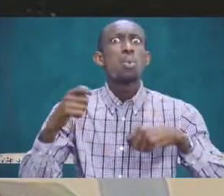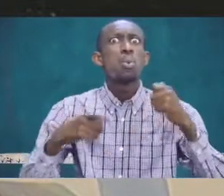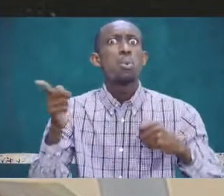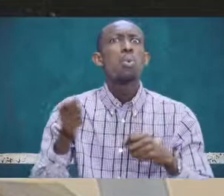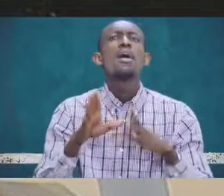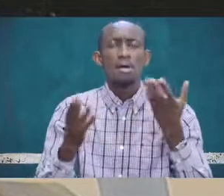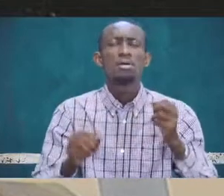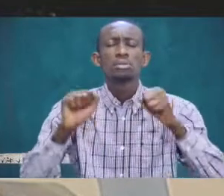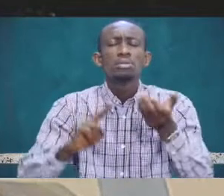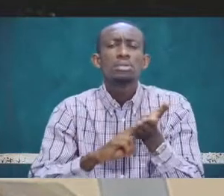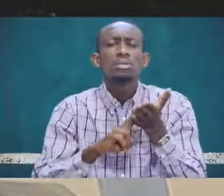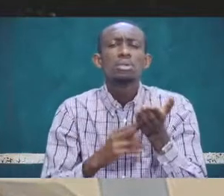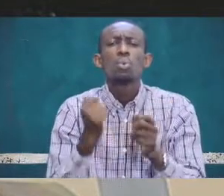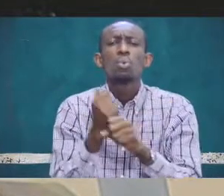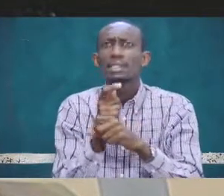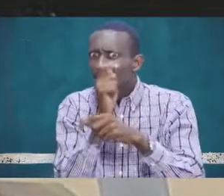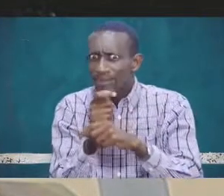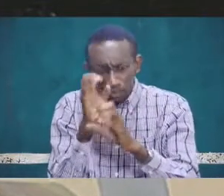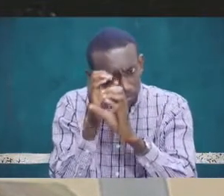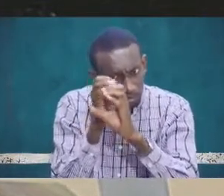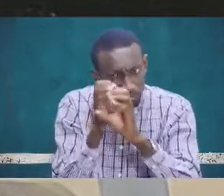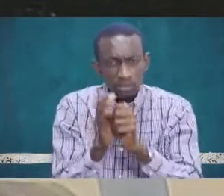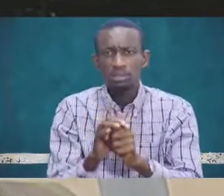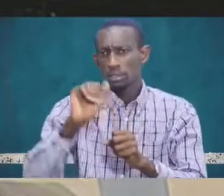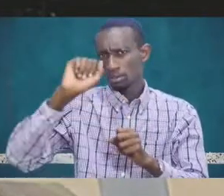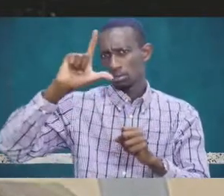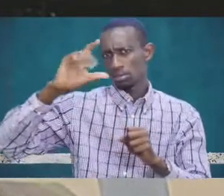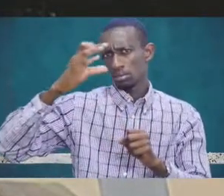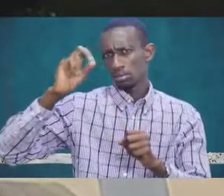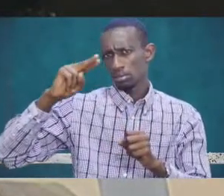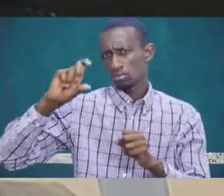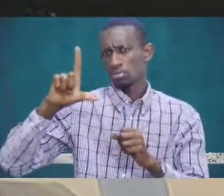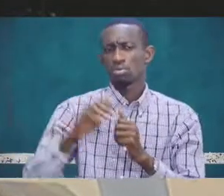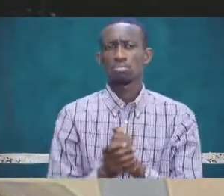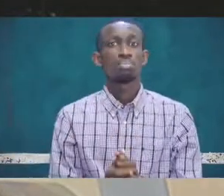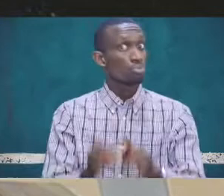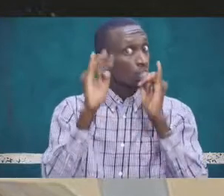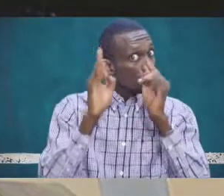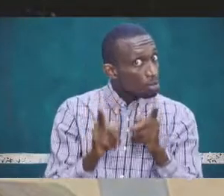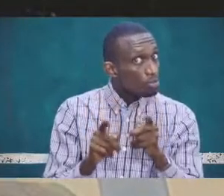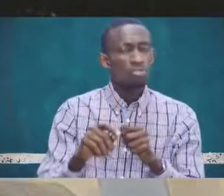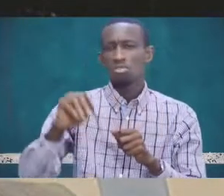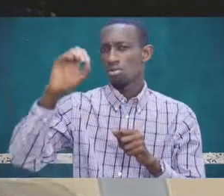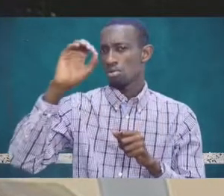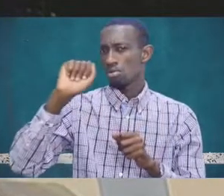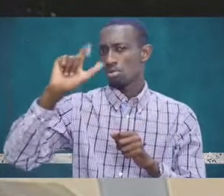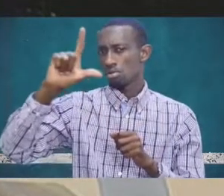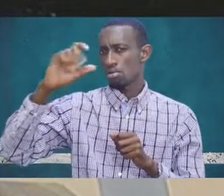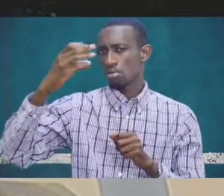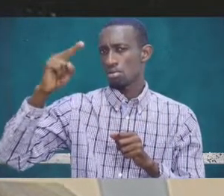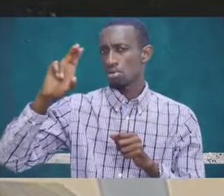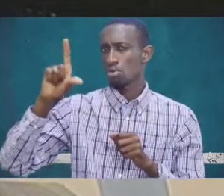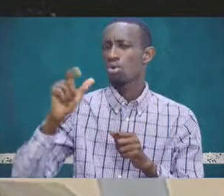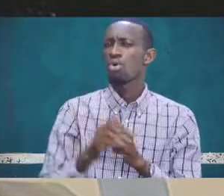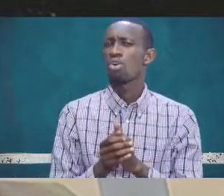the presence of alcohols. So when all alcohols react with sodium metal, there will be the bubbles